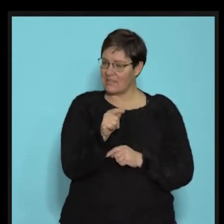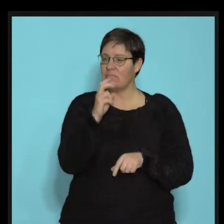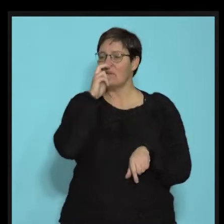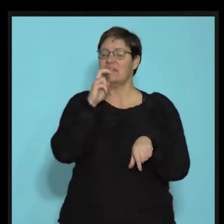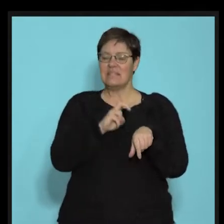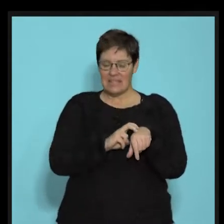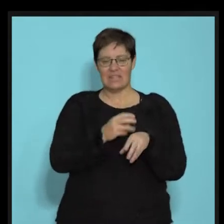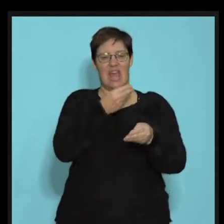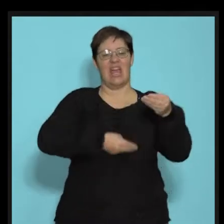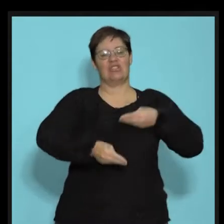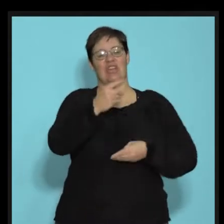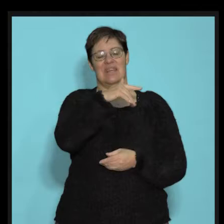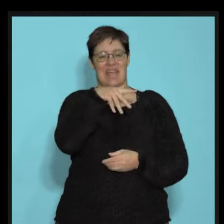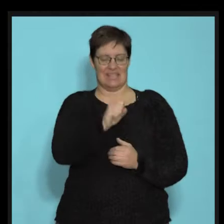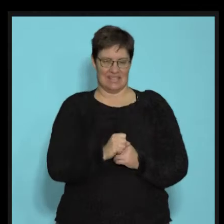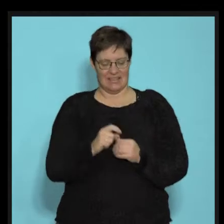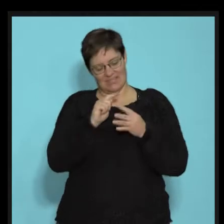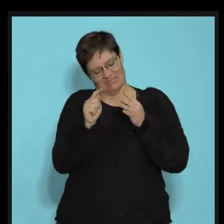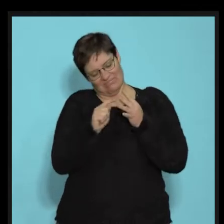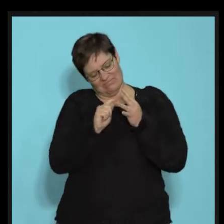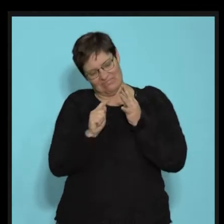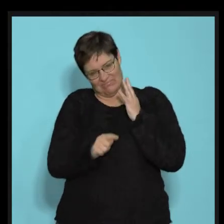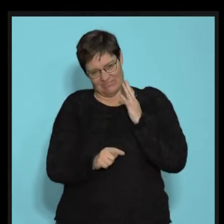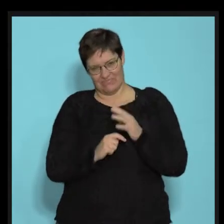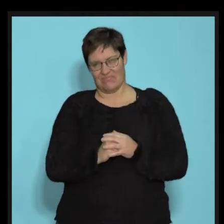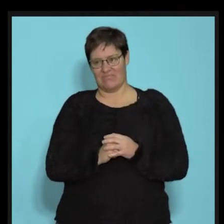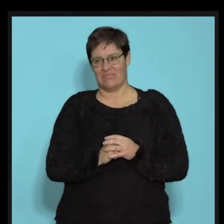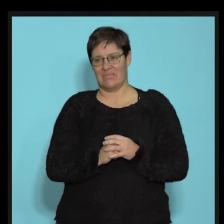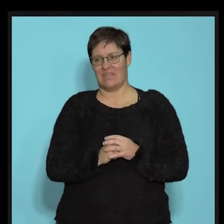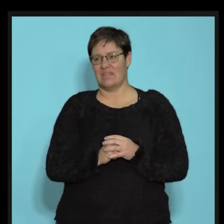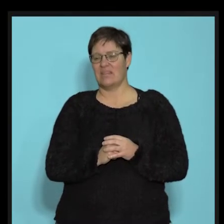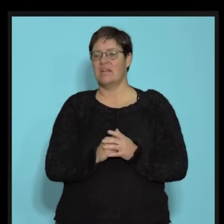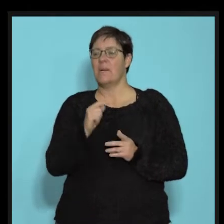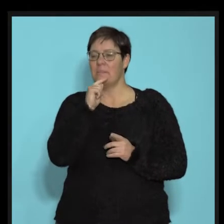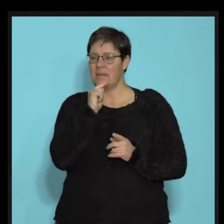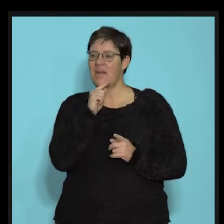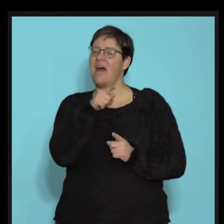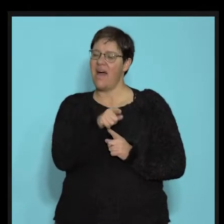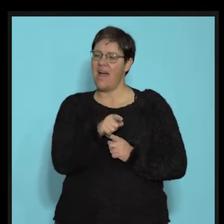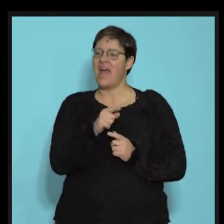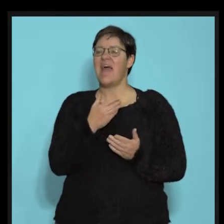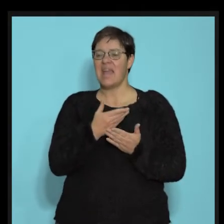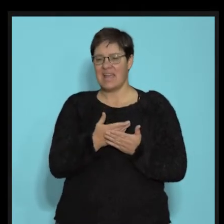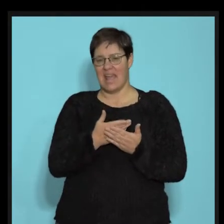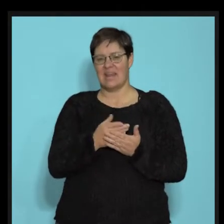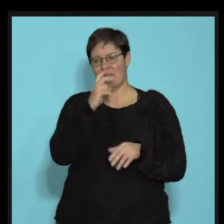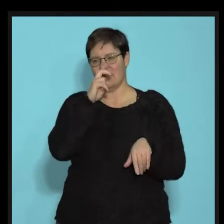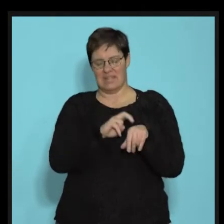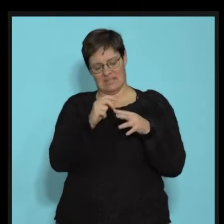gas exchange. All of those things are going to be, all right, characters that they also